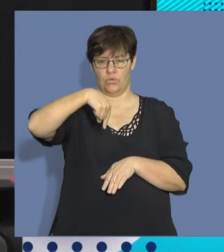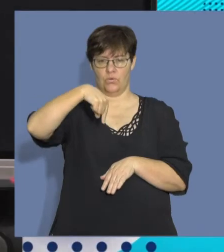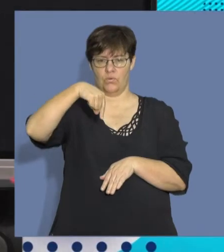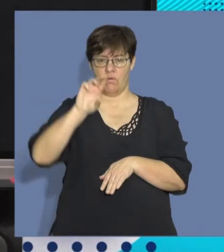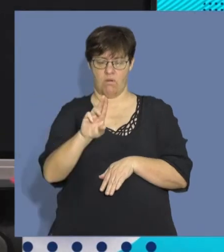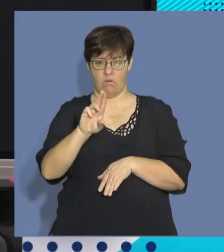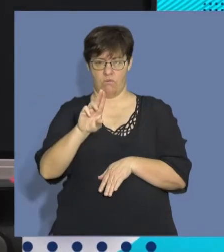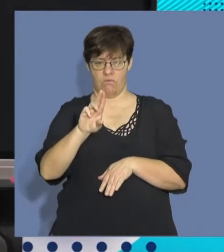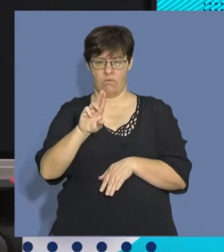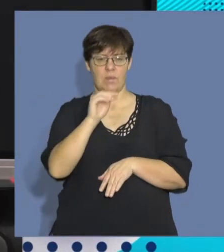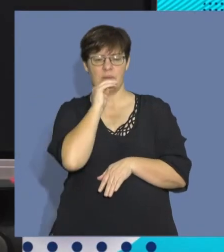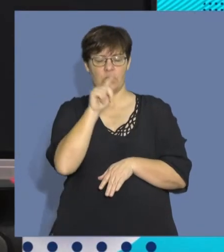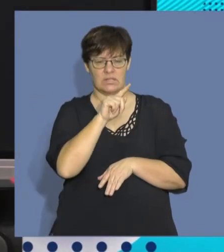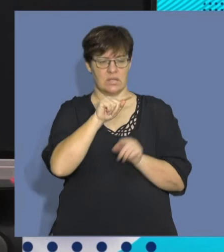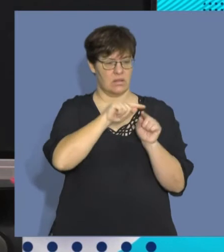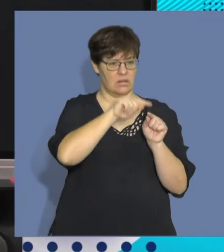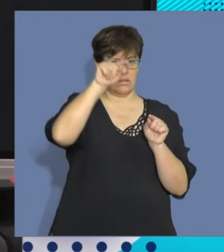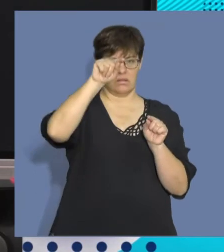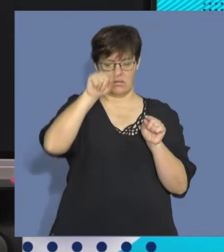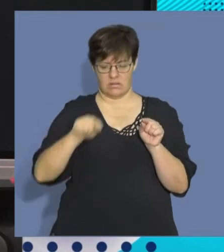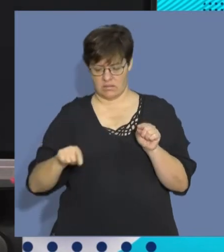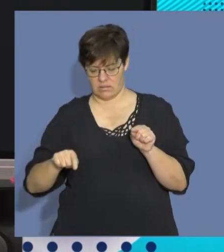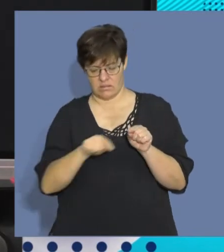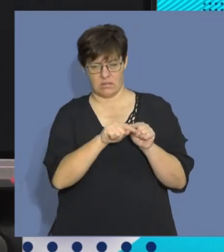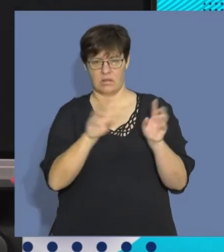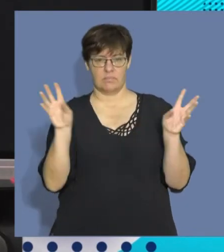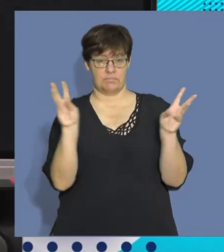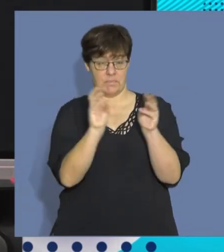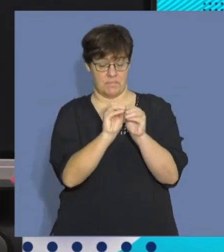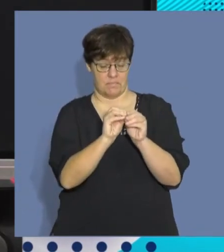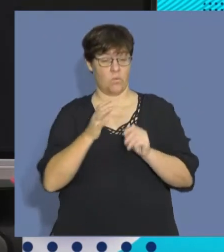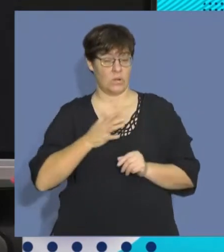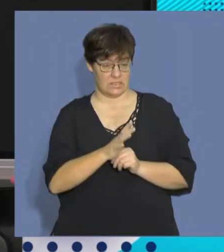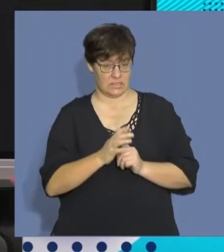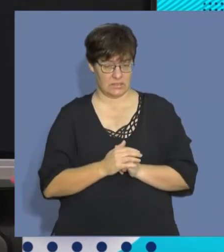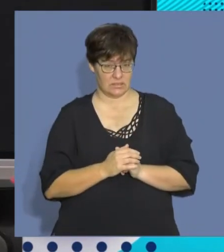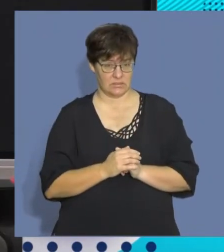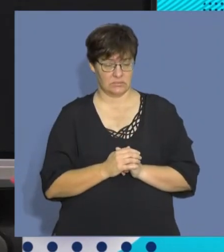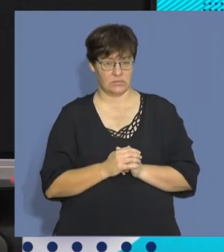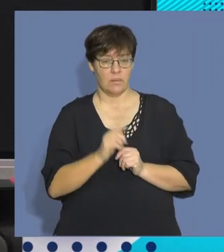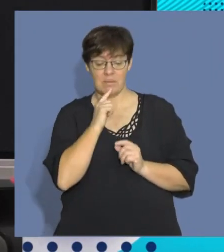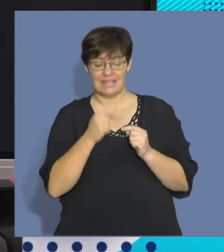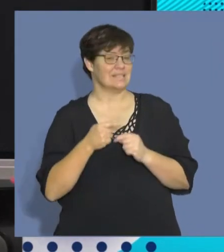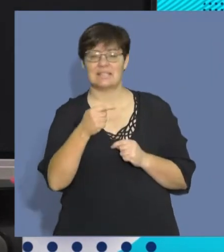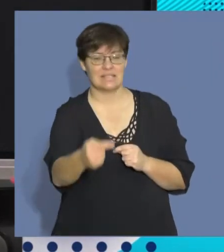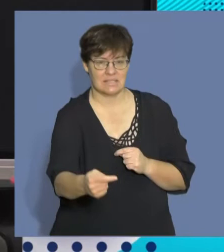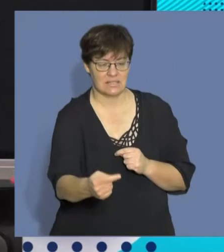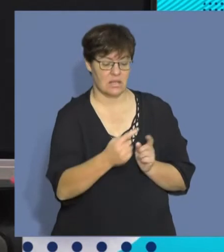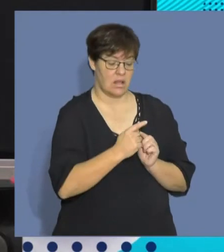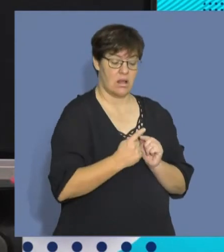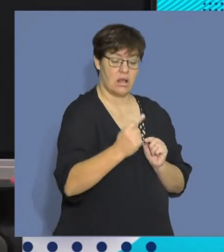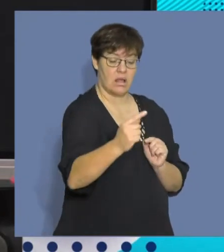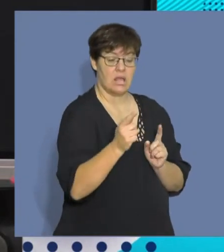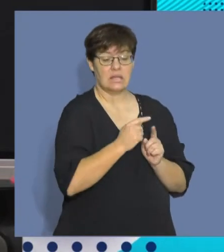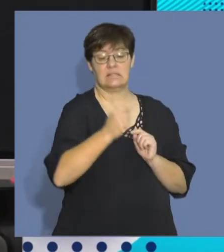perimeter is the sum of all the lengths of all the sides. So they haven't asked me to work out the distance of each side,